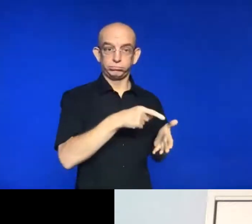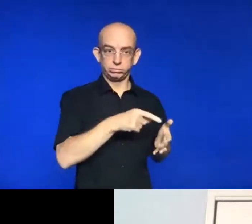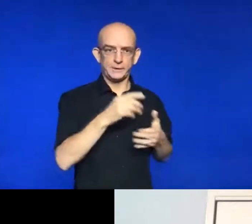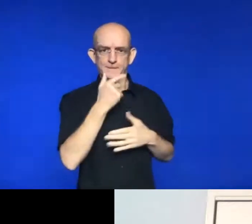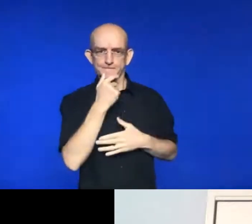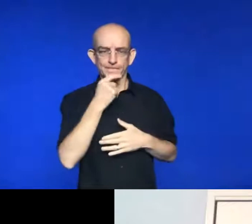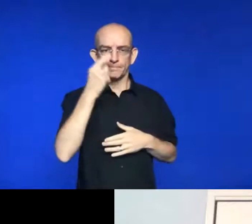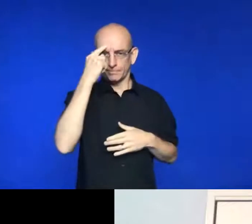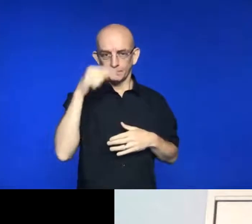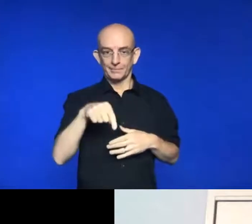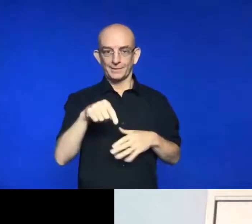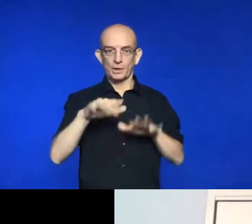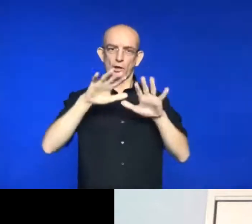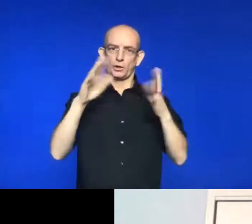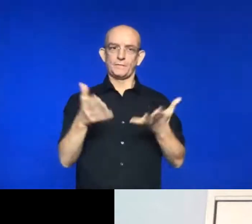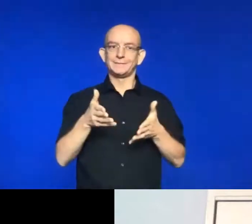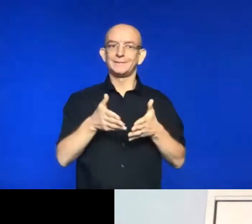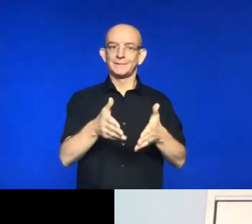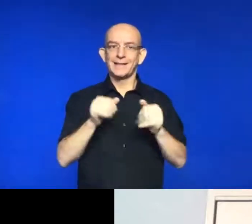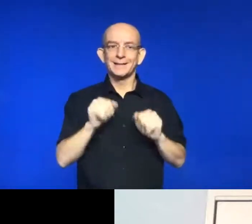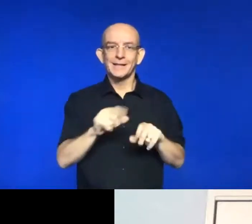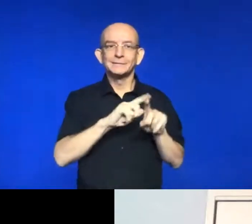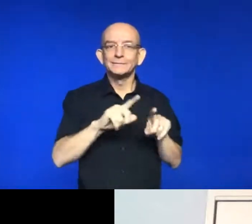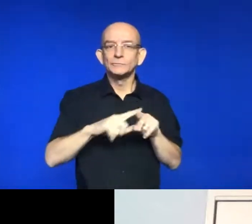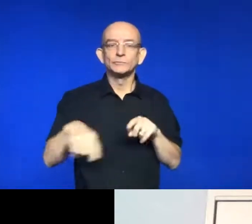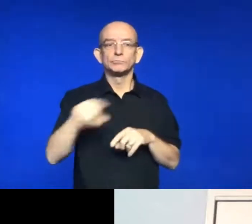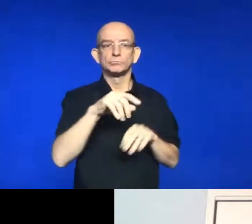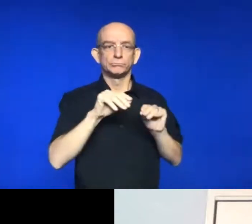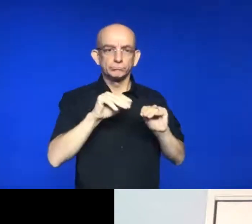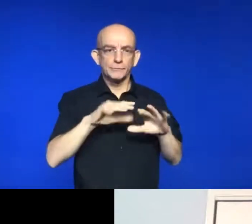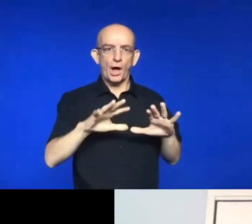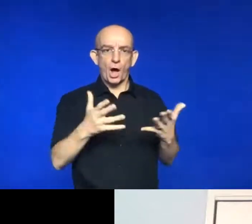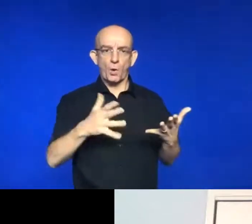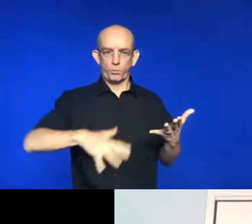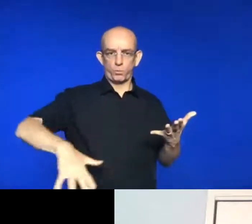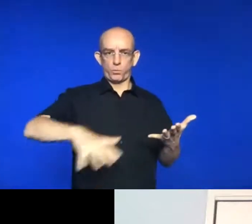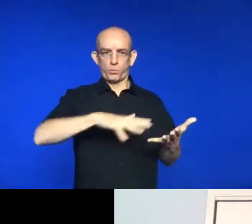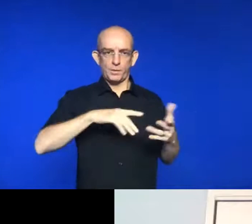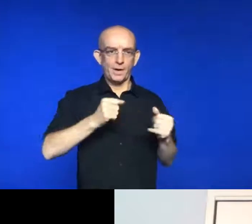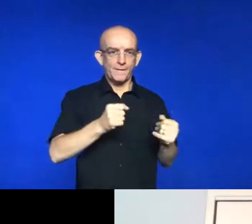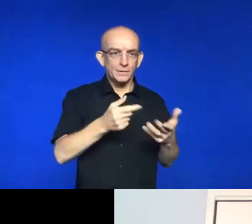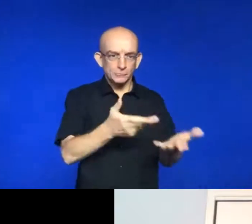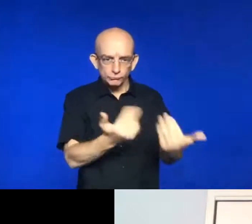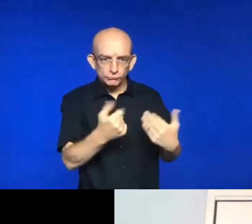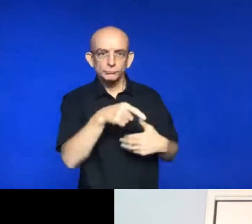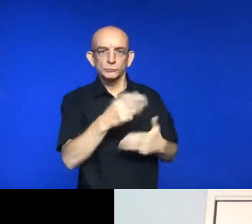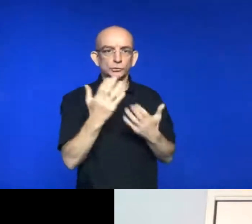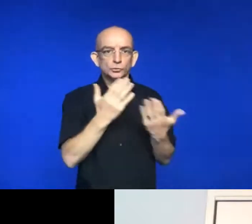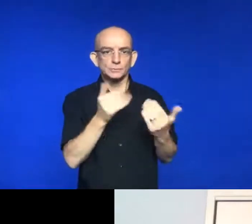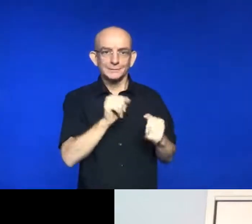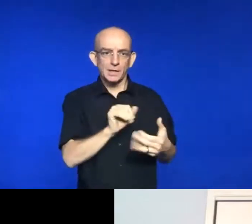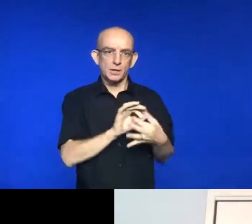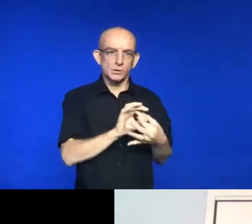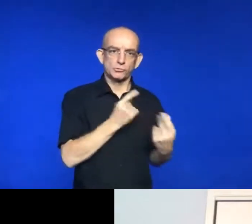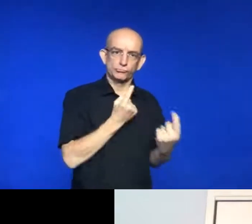content in a way that is appropriate to their personal requirements. So if I'm a student and my teacher